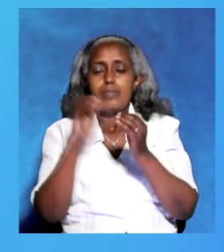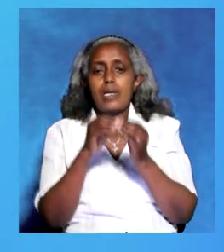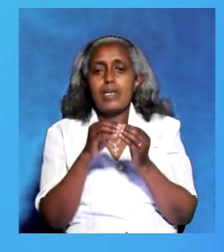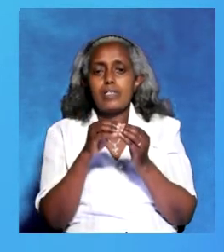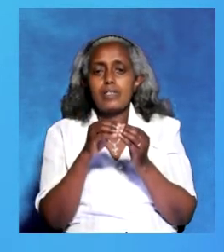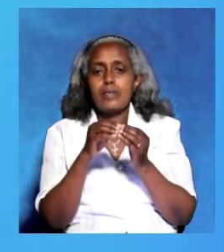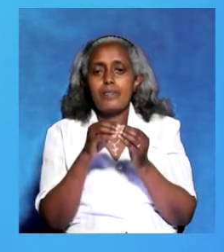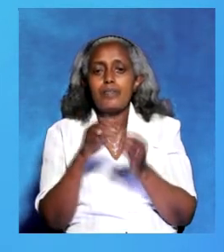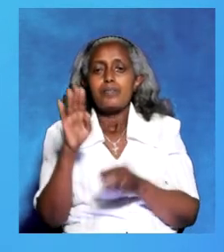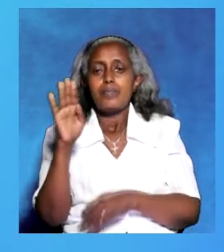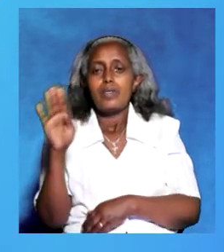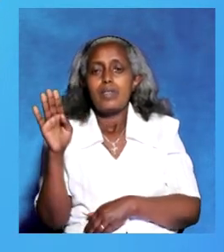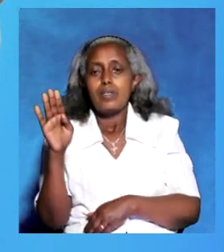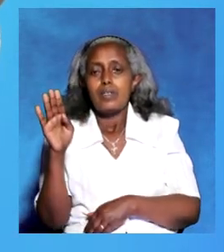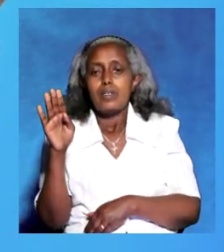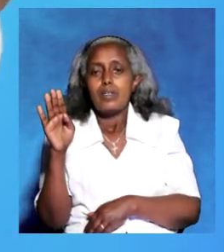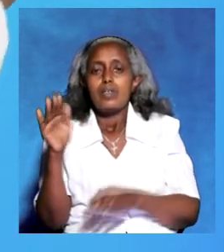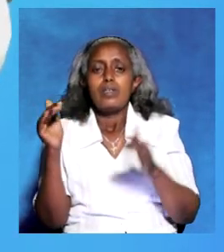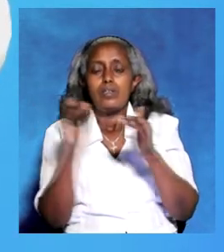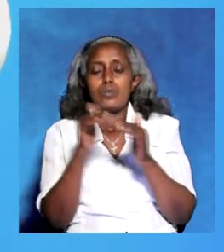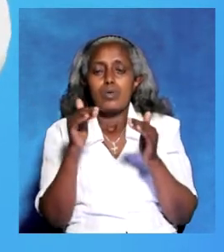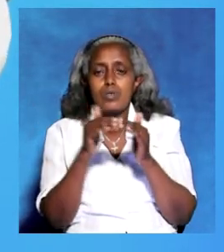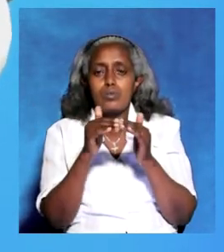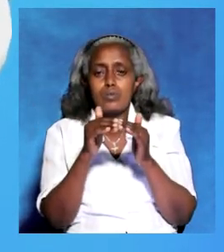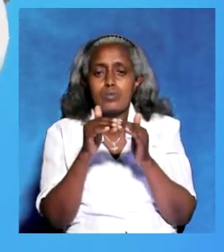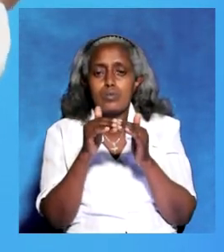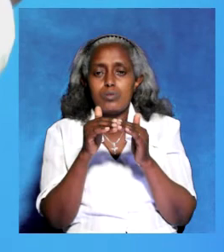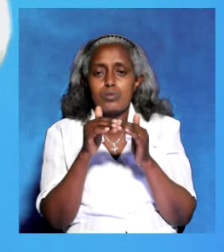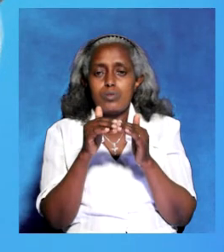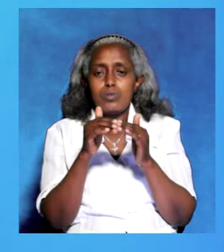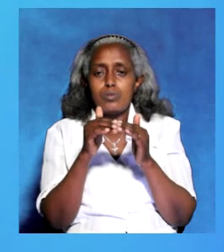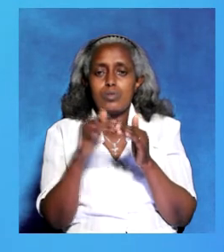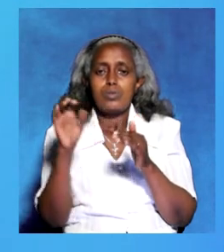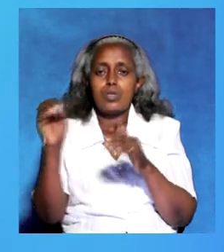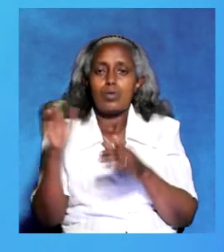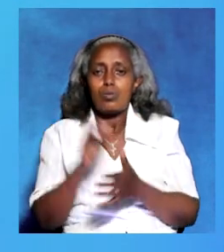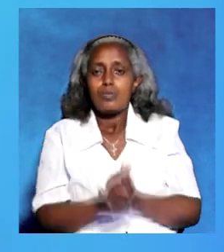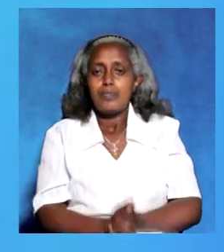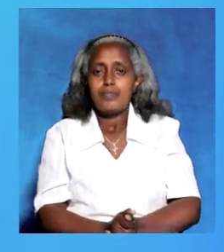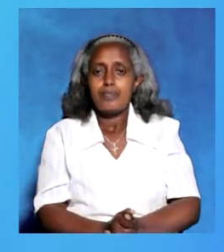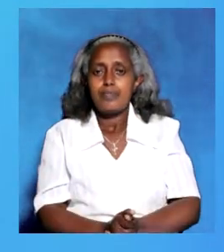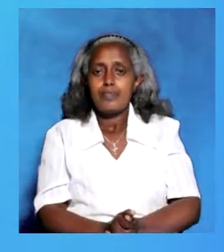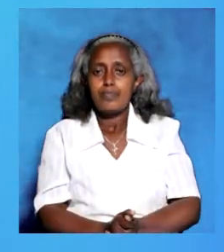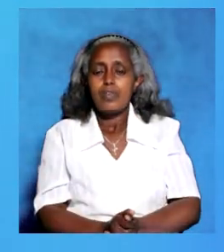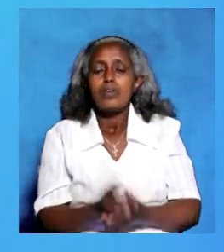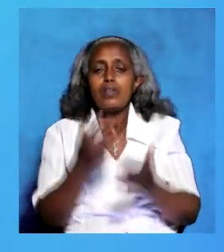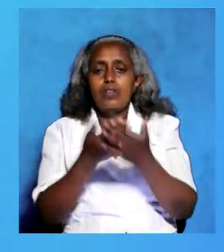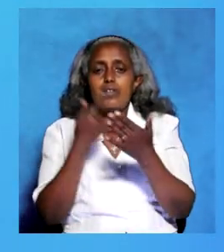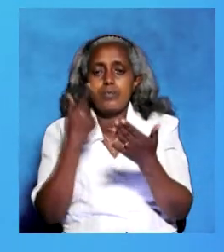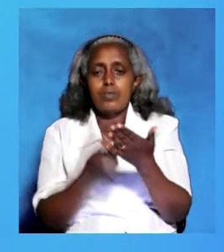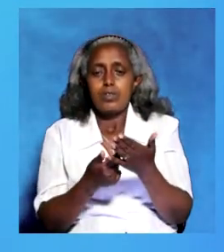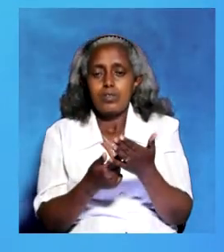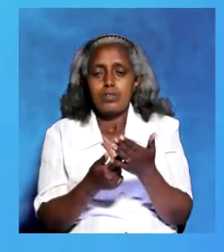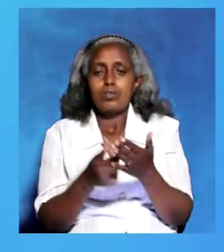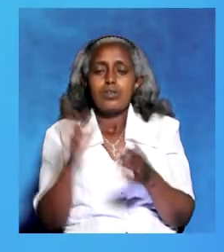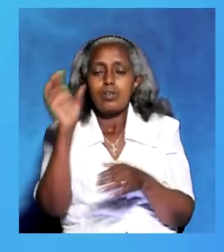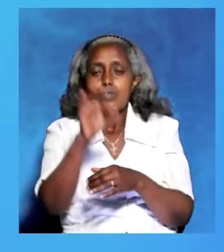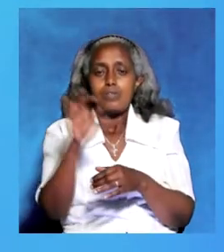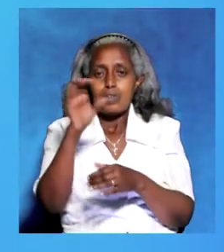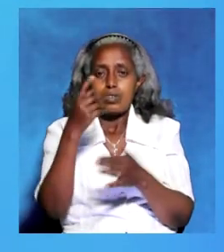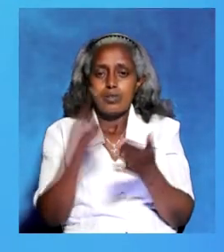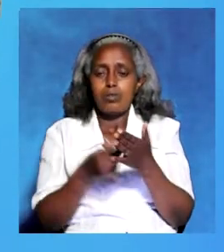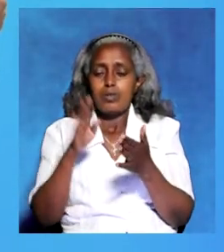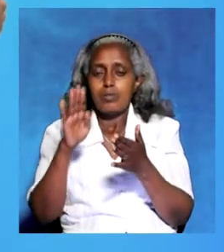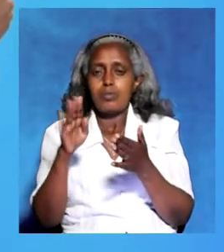plus b is equal to 0. From this, you can find